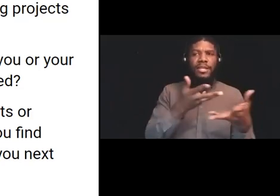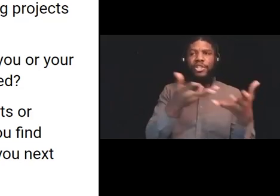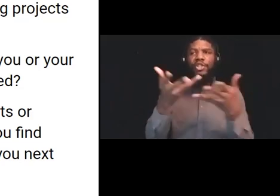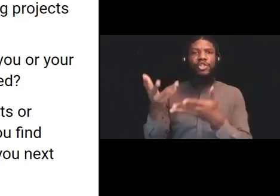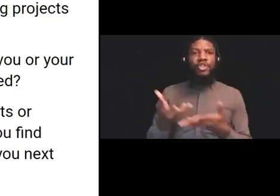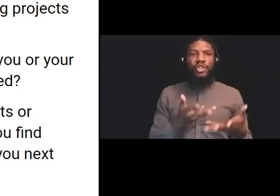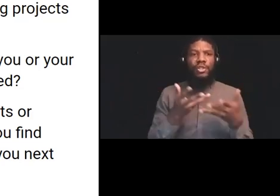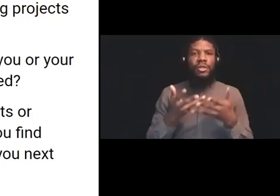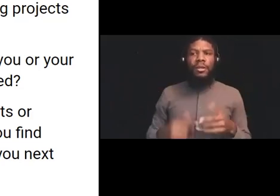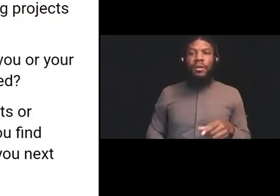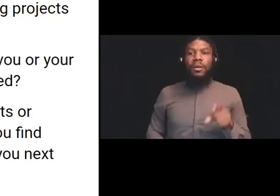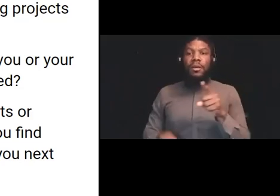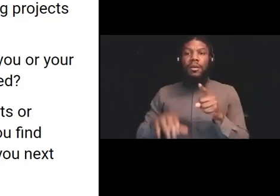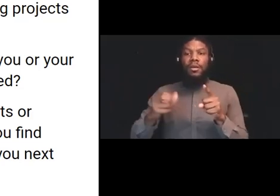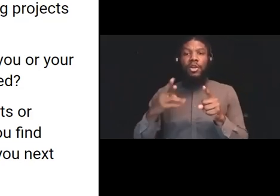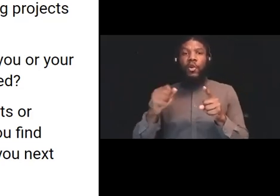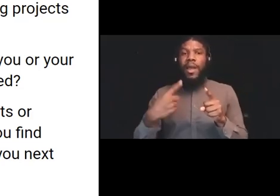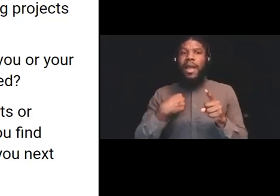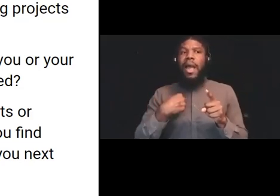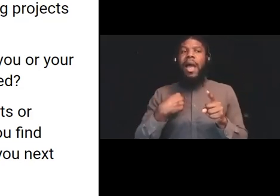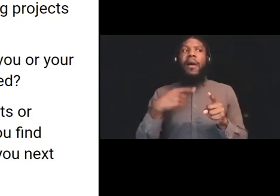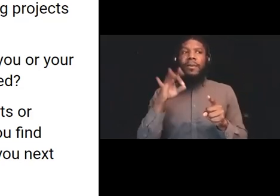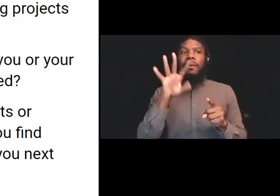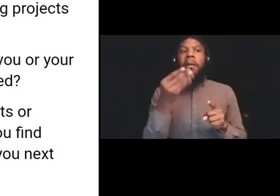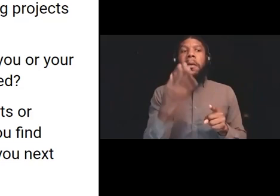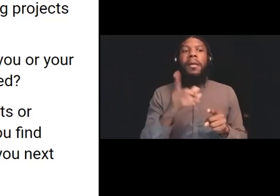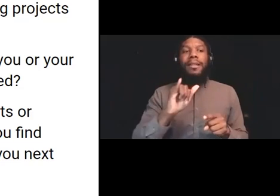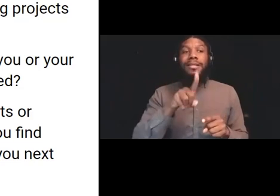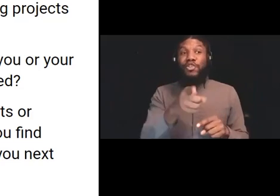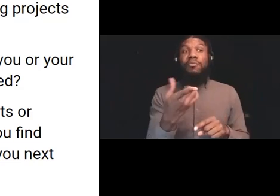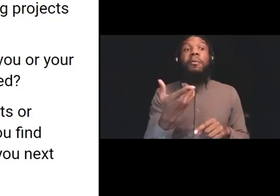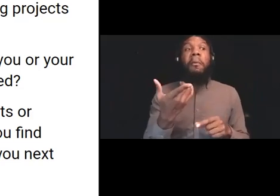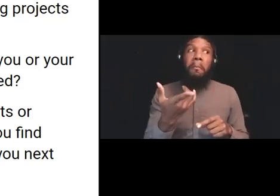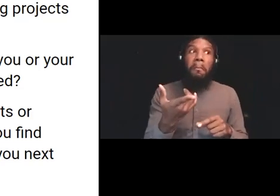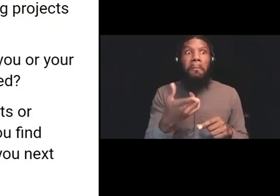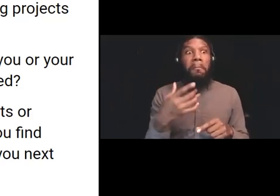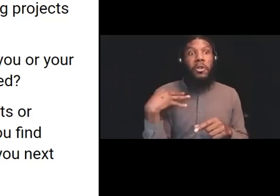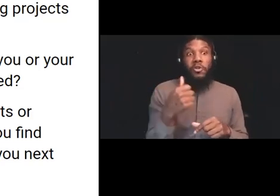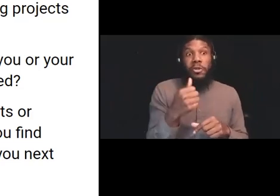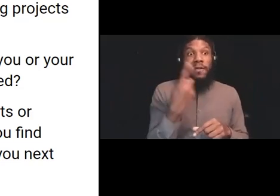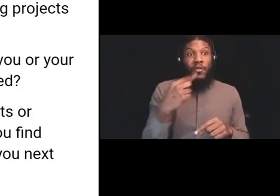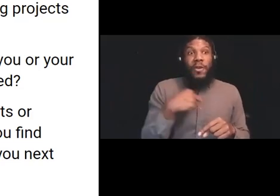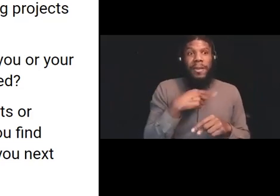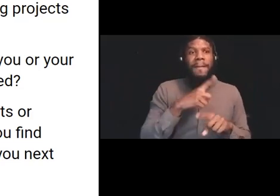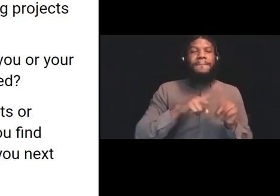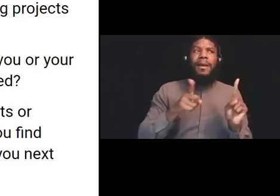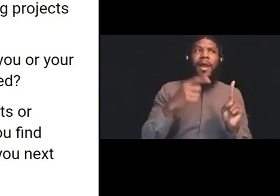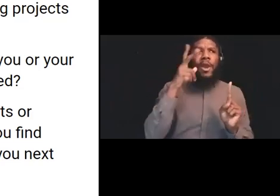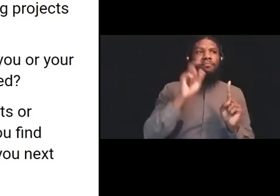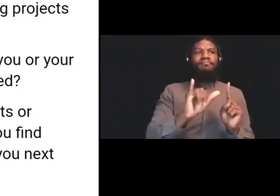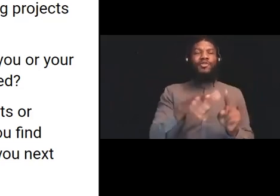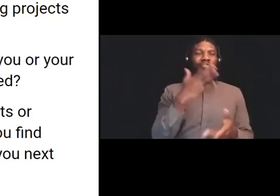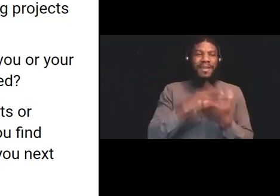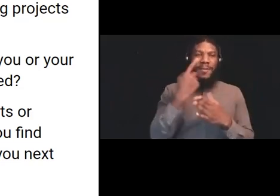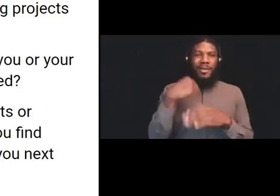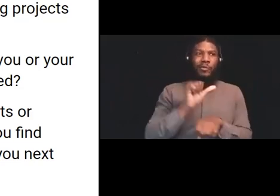I was gonna say, Lisa, that was you volunteering to do that for us, but then saying that you stopped because of workload. I didn't get it in